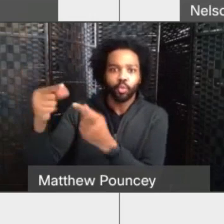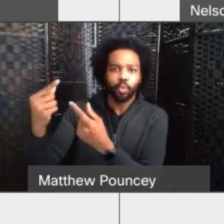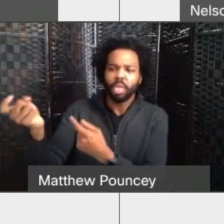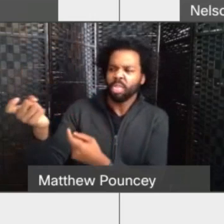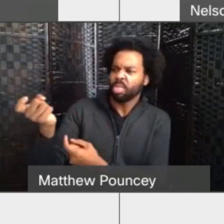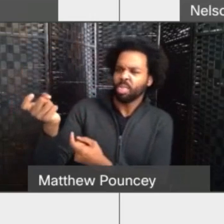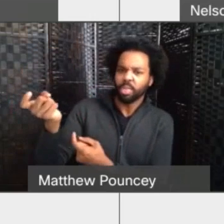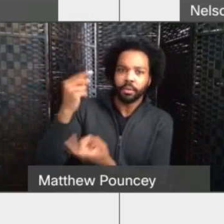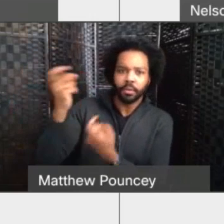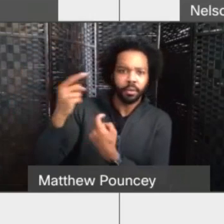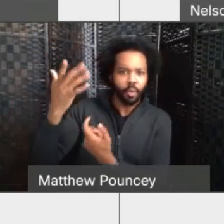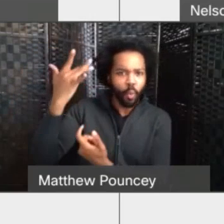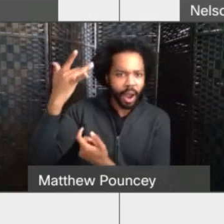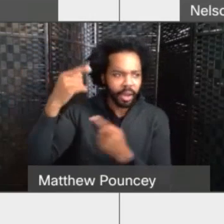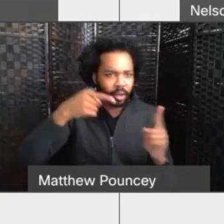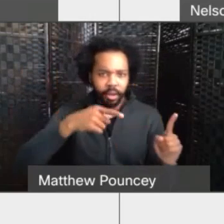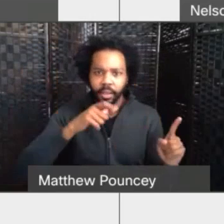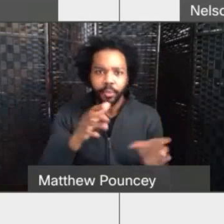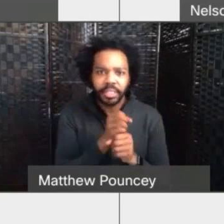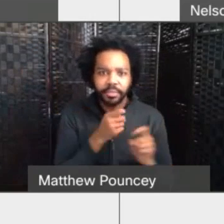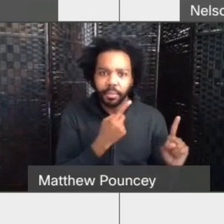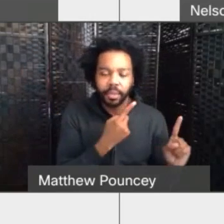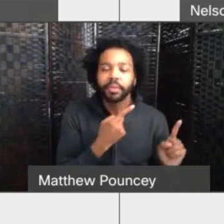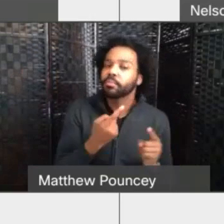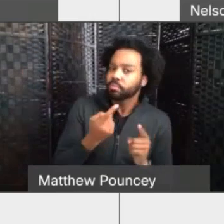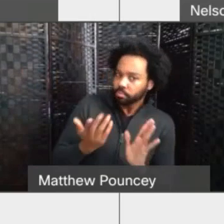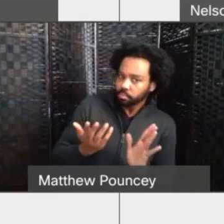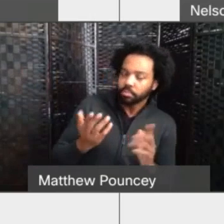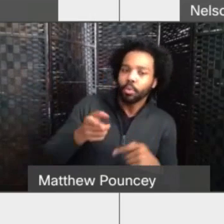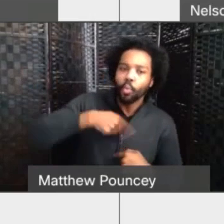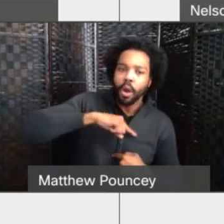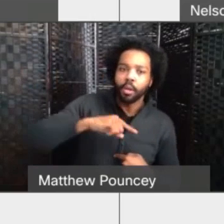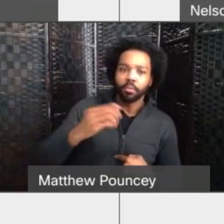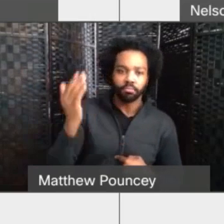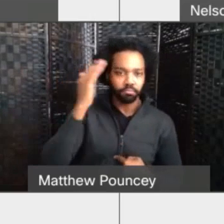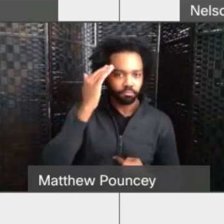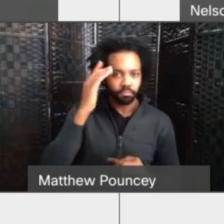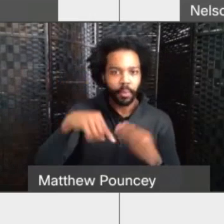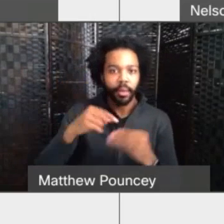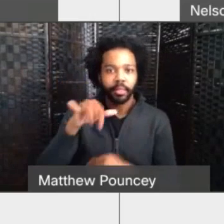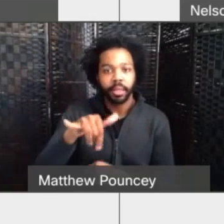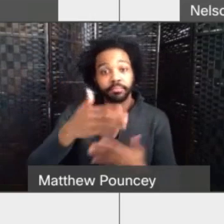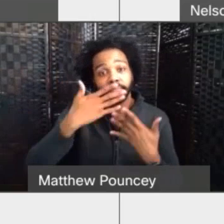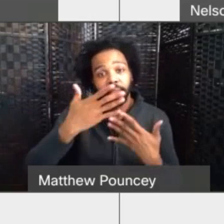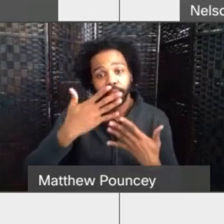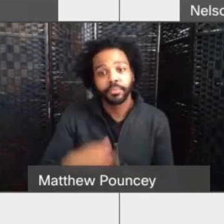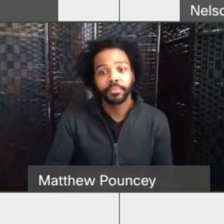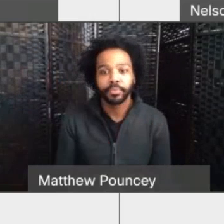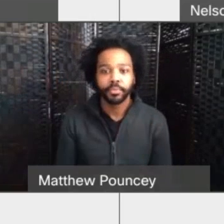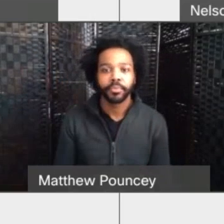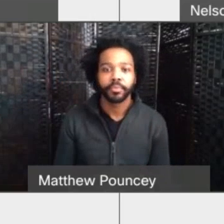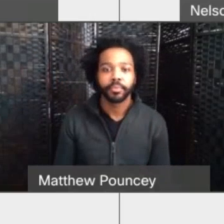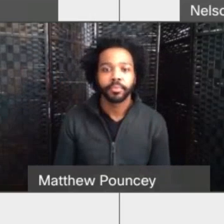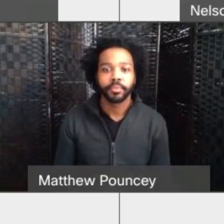as to why someone didn't receive something. So we're mindful of that. Thank you. Winslow, could you speak